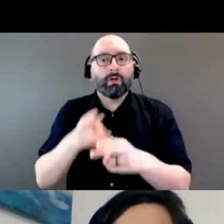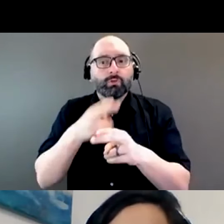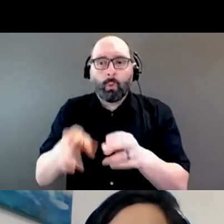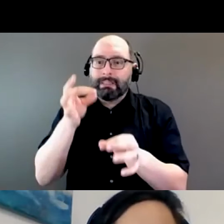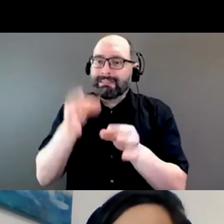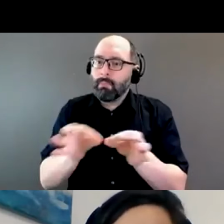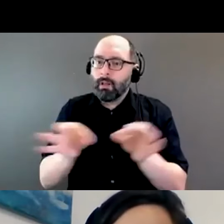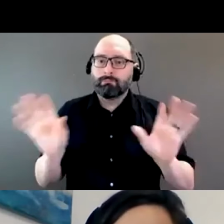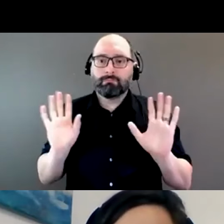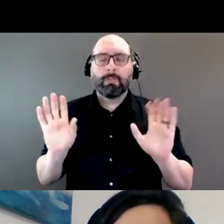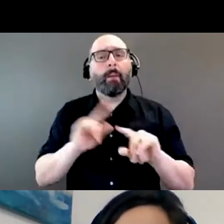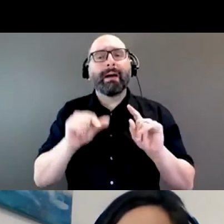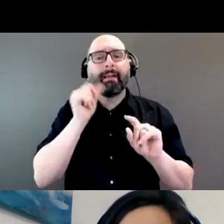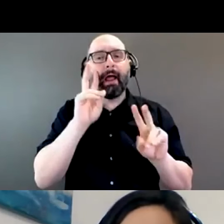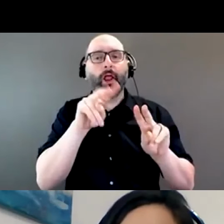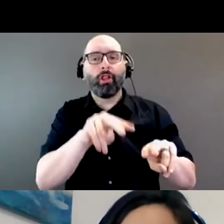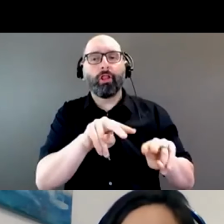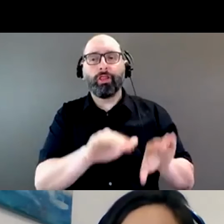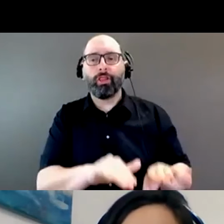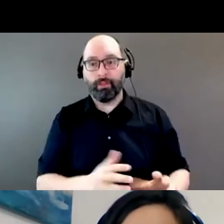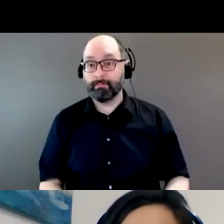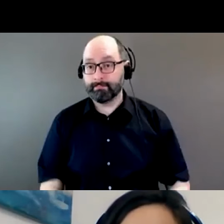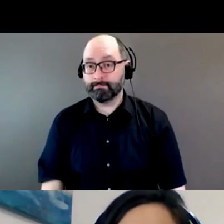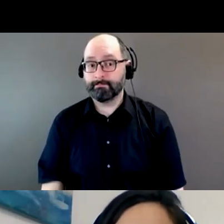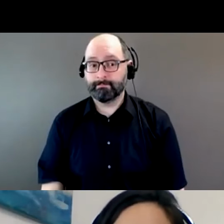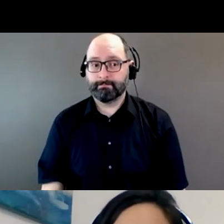simple, but not condescending.